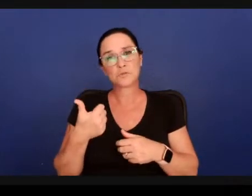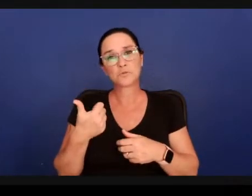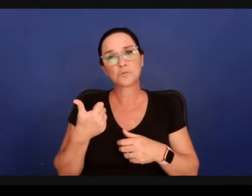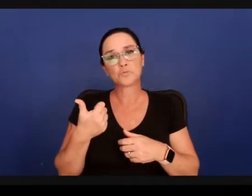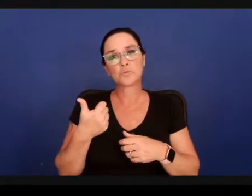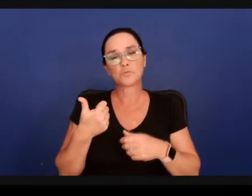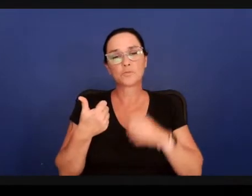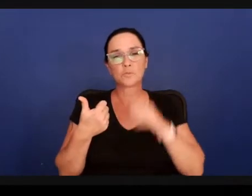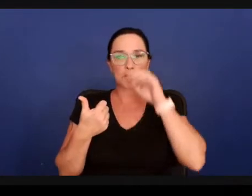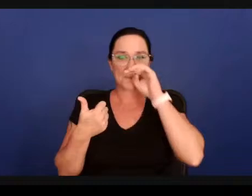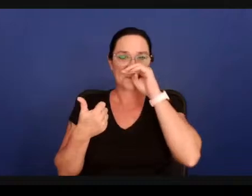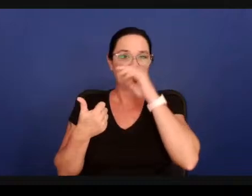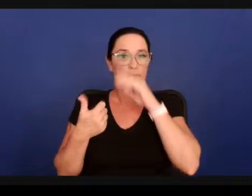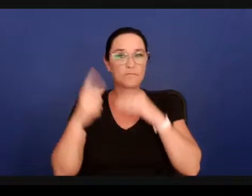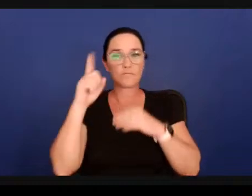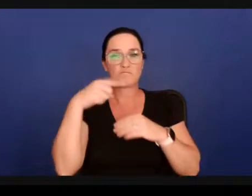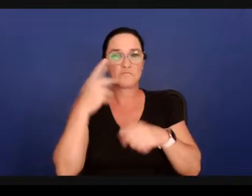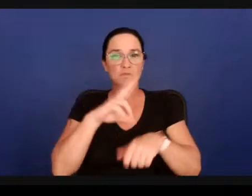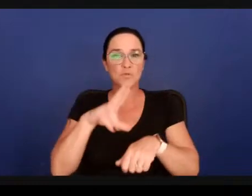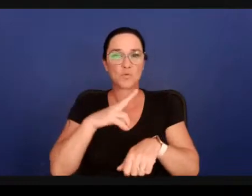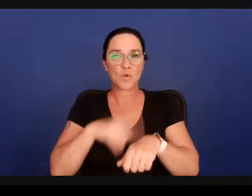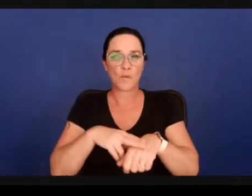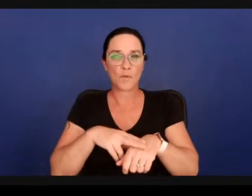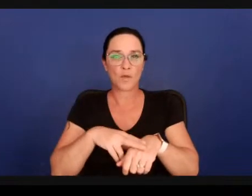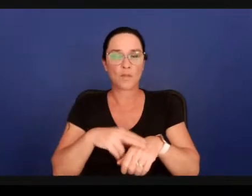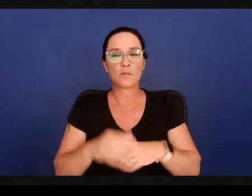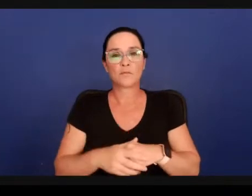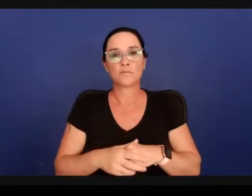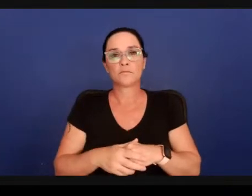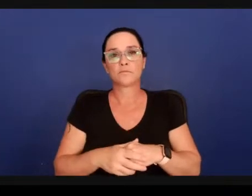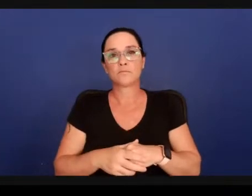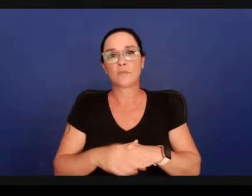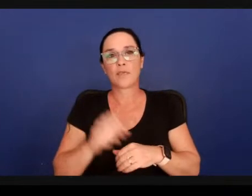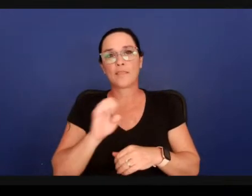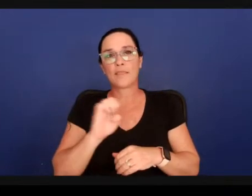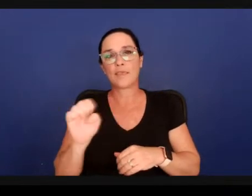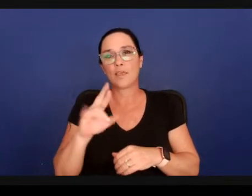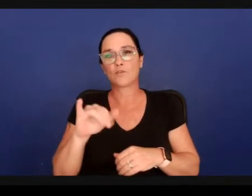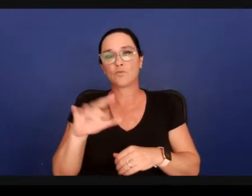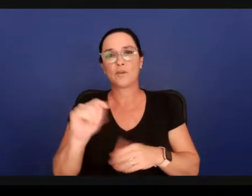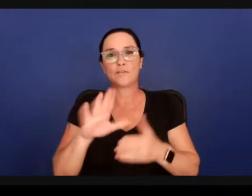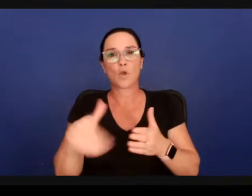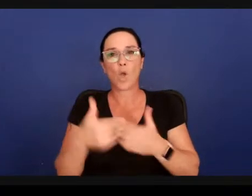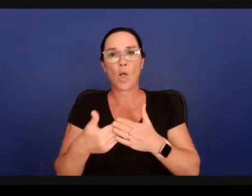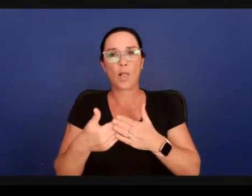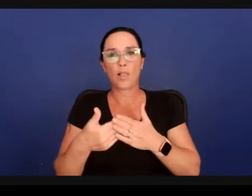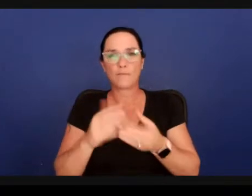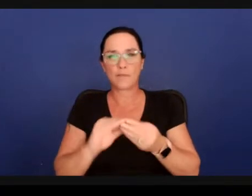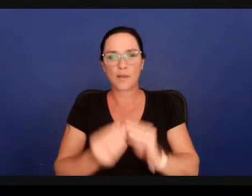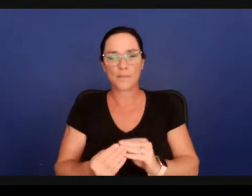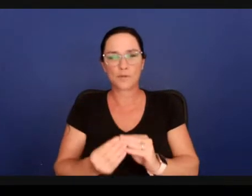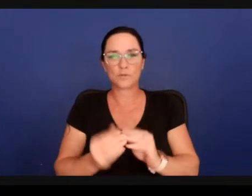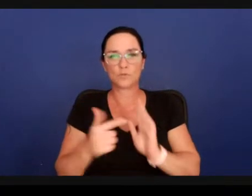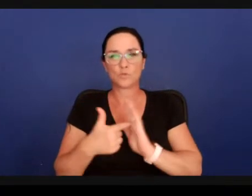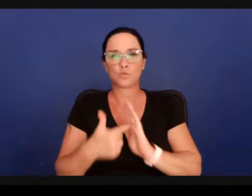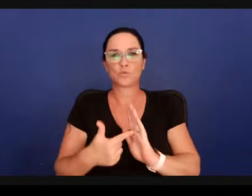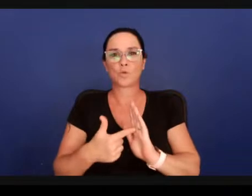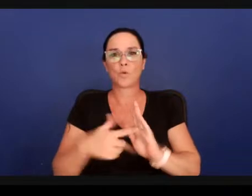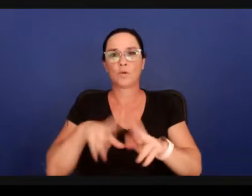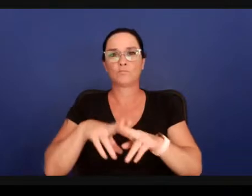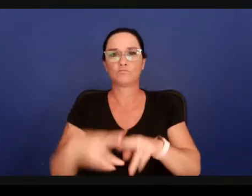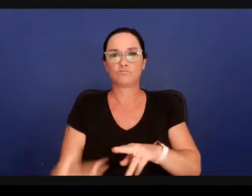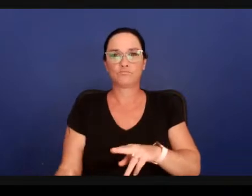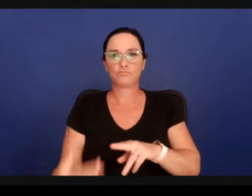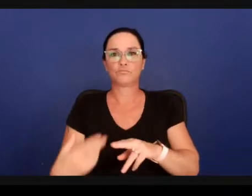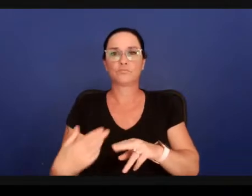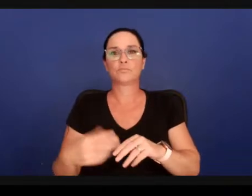from the eruption site. On the East Rift, all the signals basically are down and to the